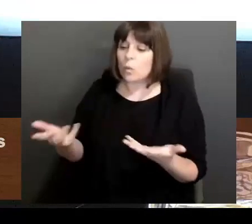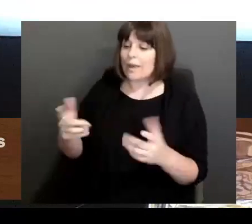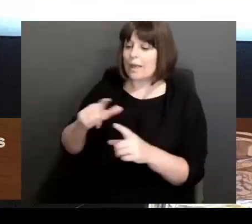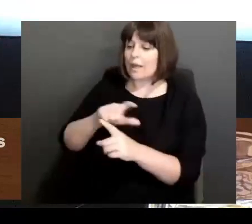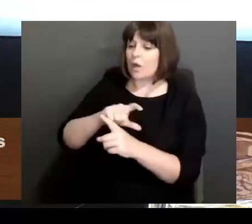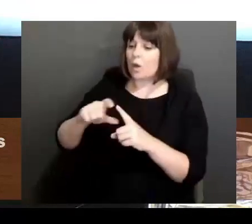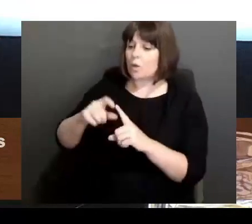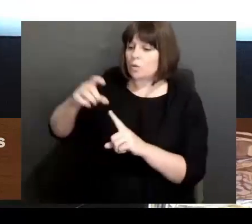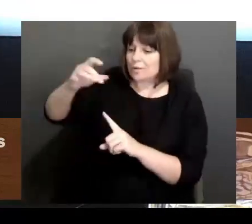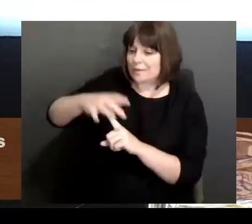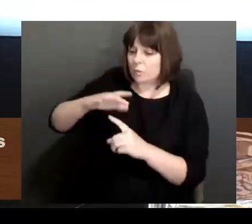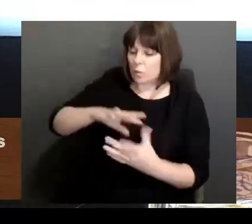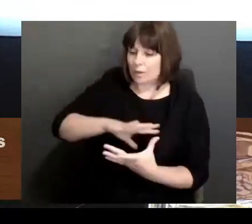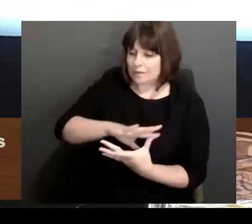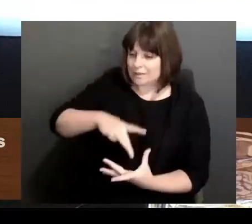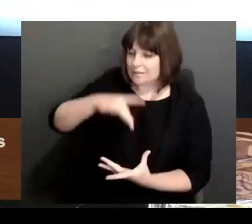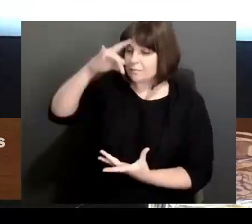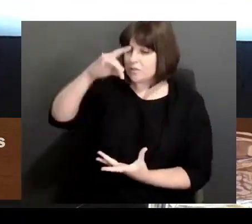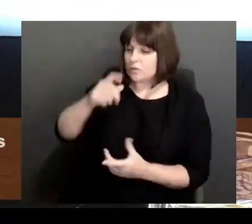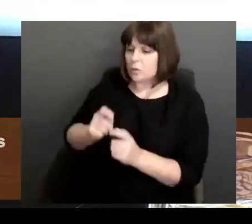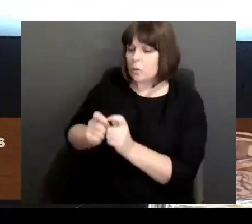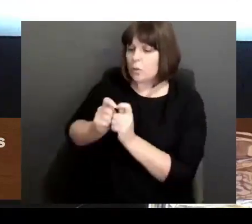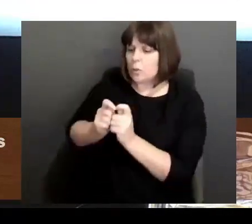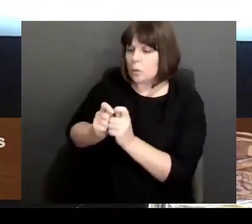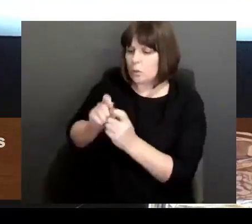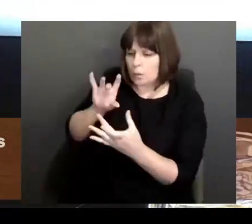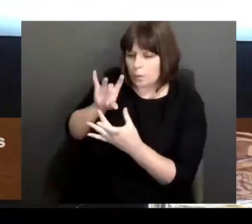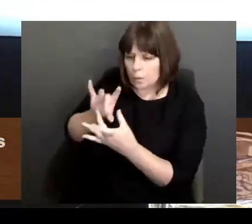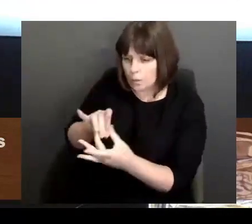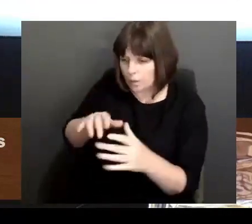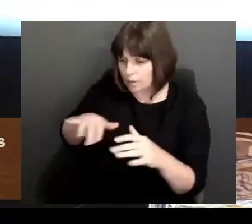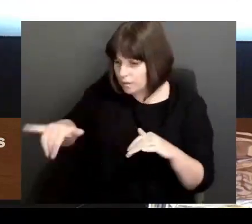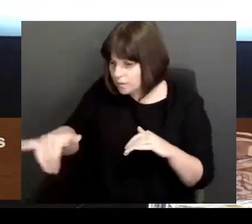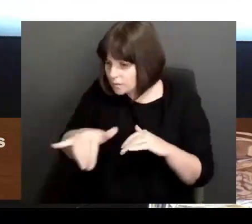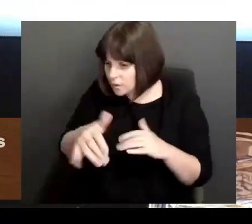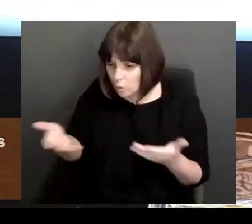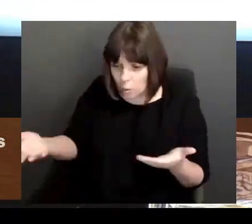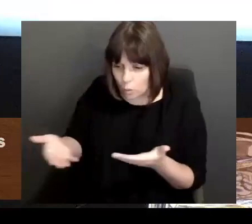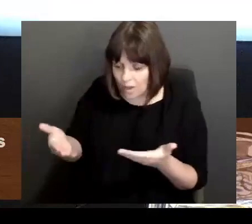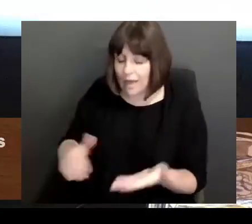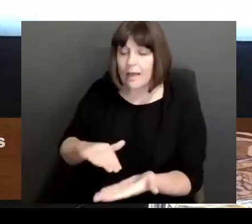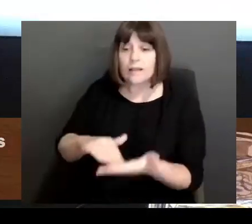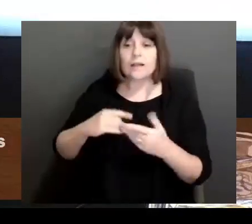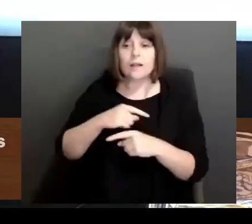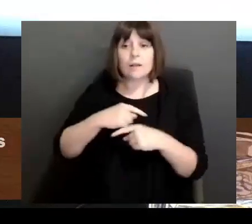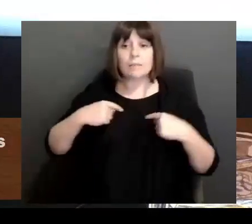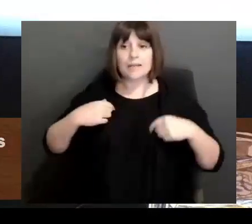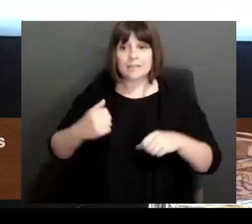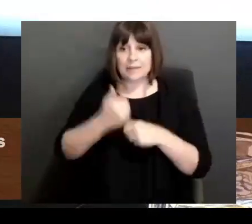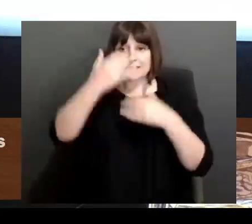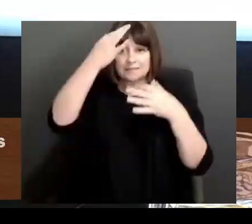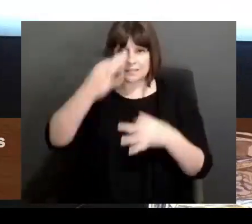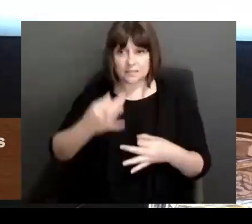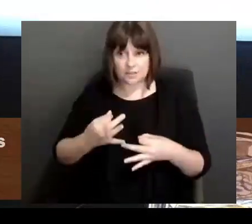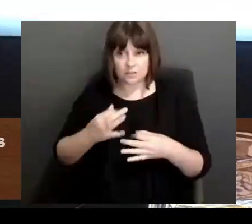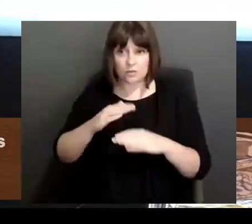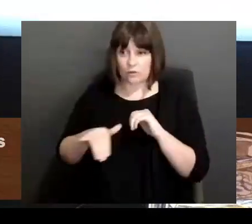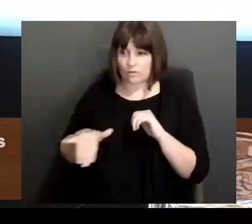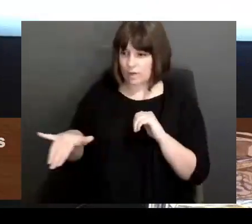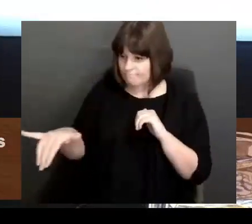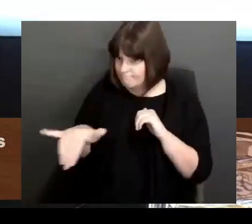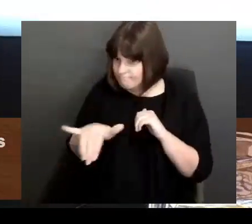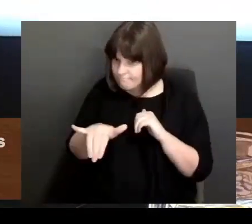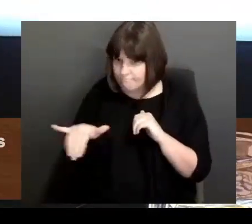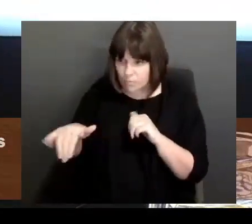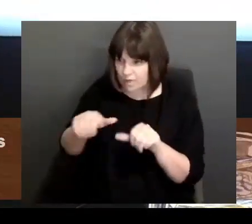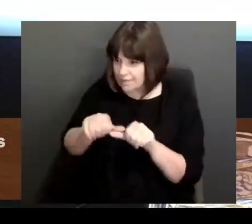spiritual values is important to inform ultimately decisions that need to be made around where the ultimate route